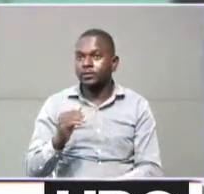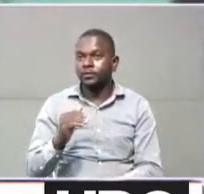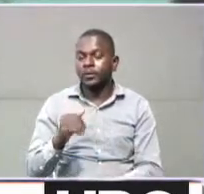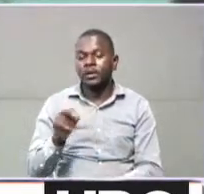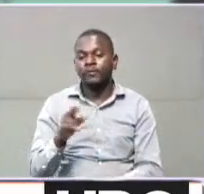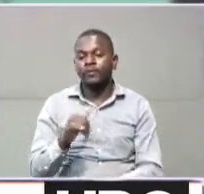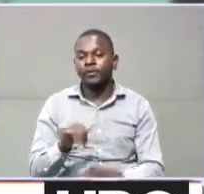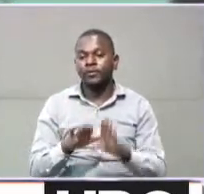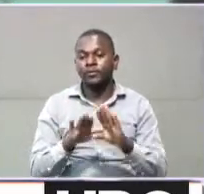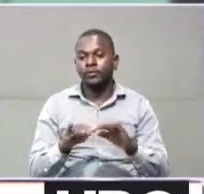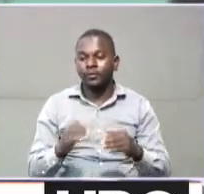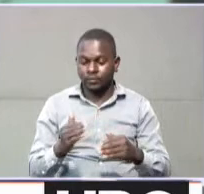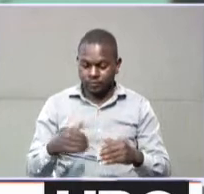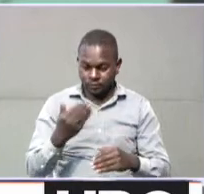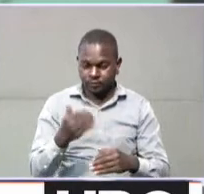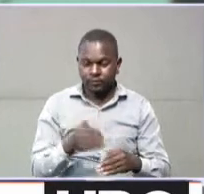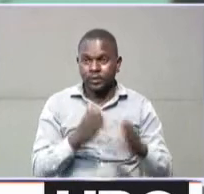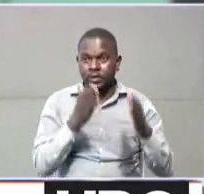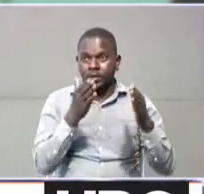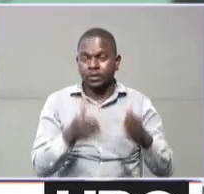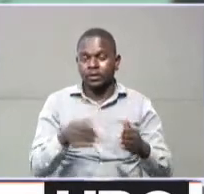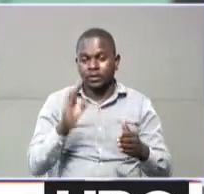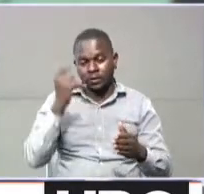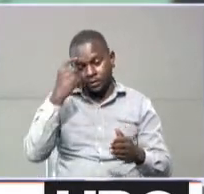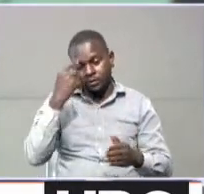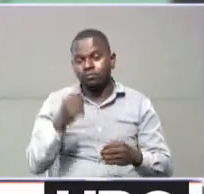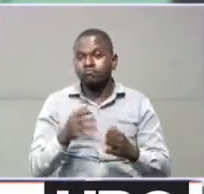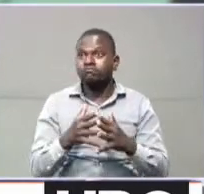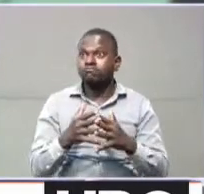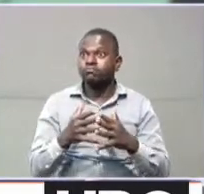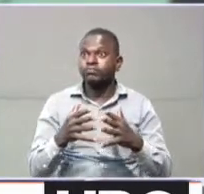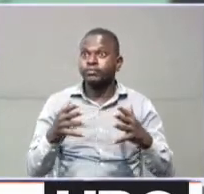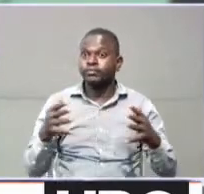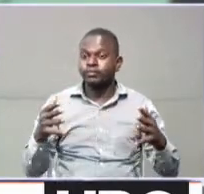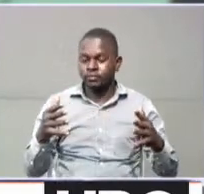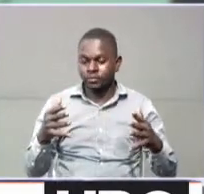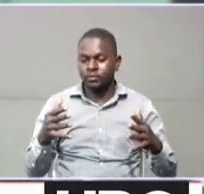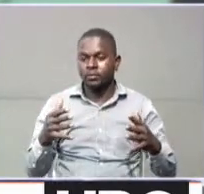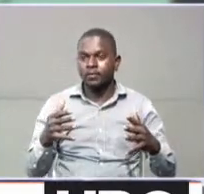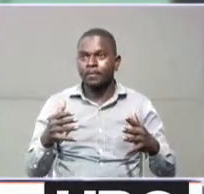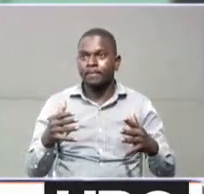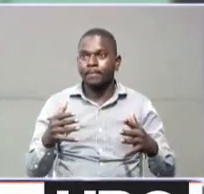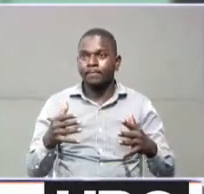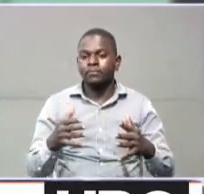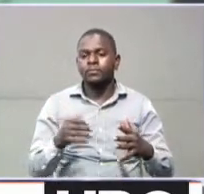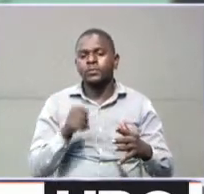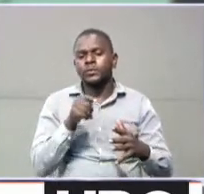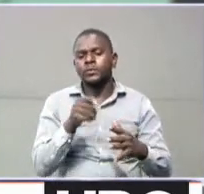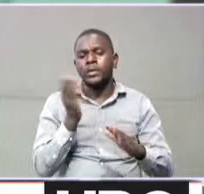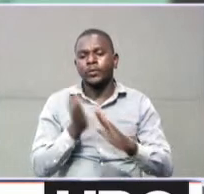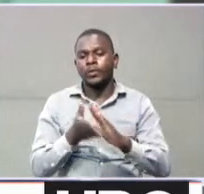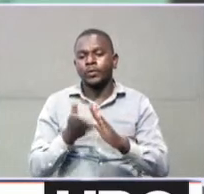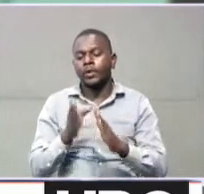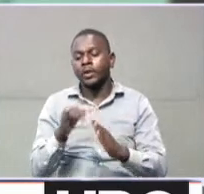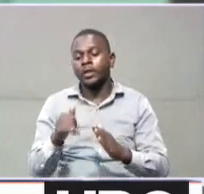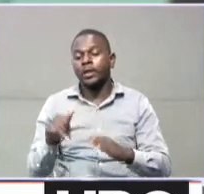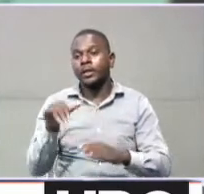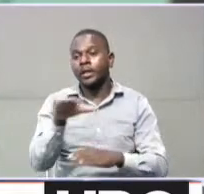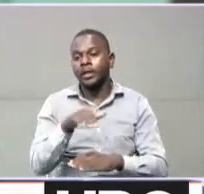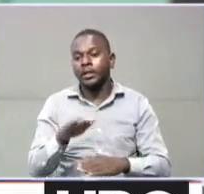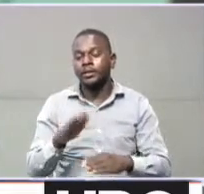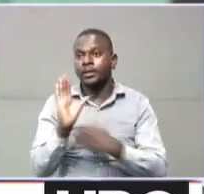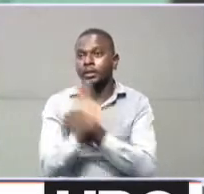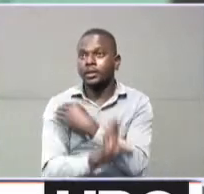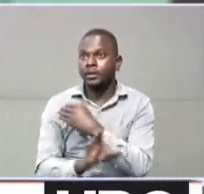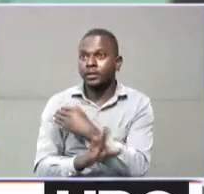and colleagues in the next phase government will continue expanding the portfolio to cover other areas in the country